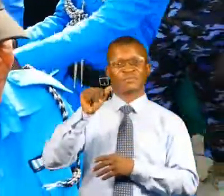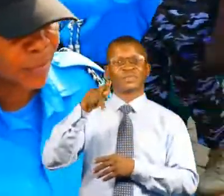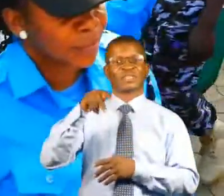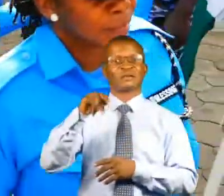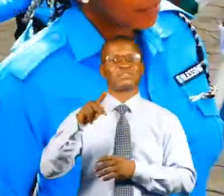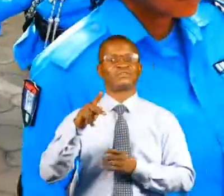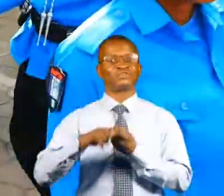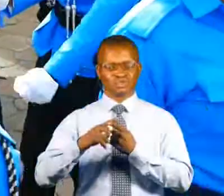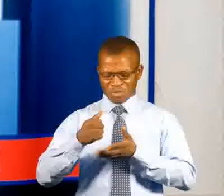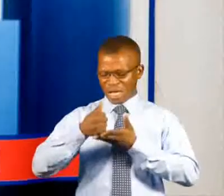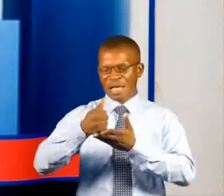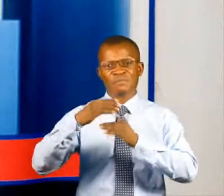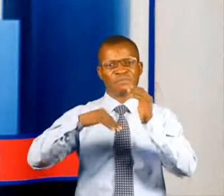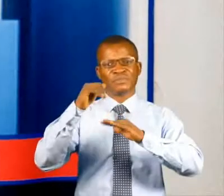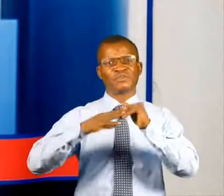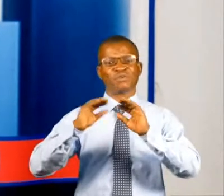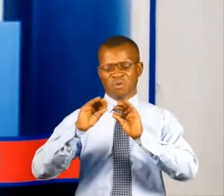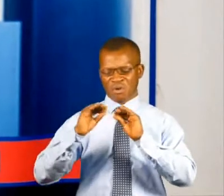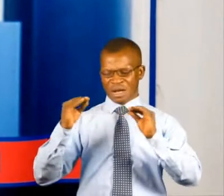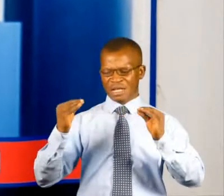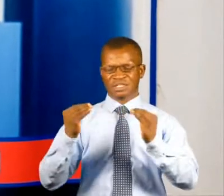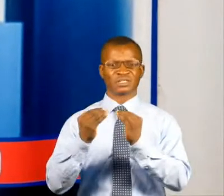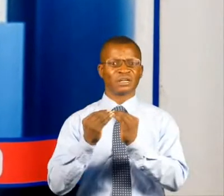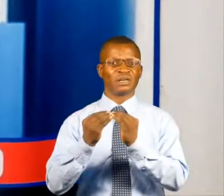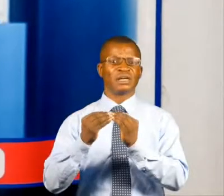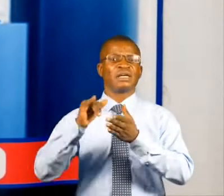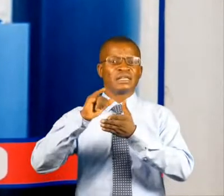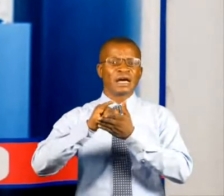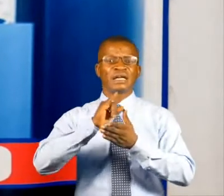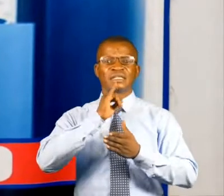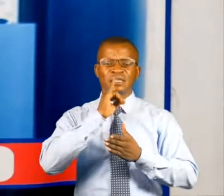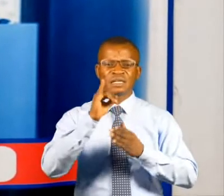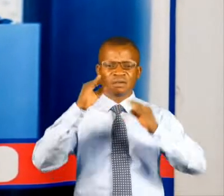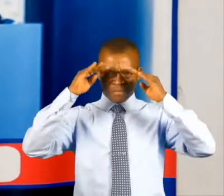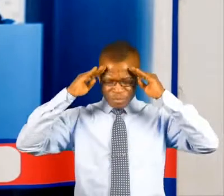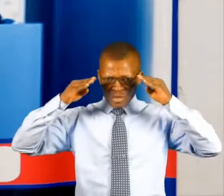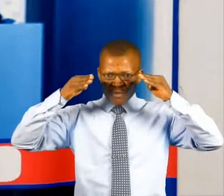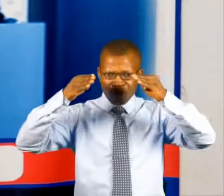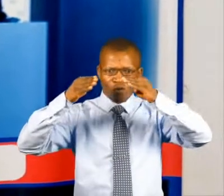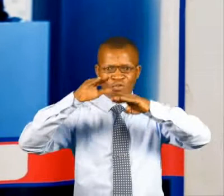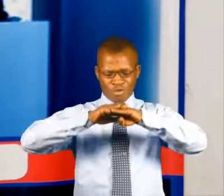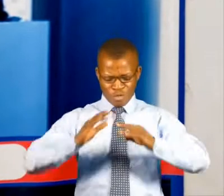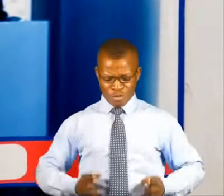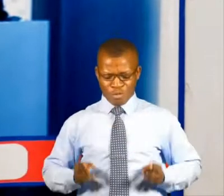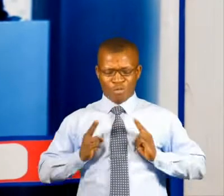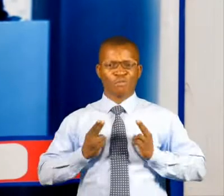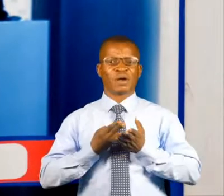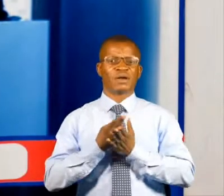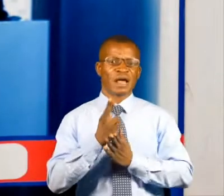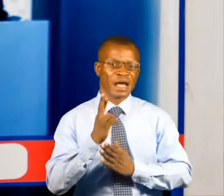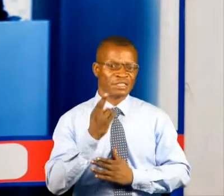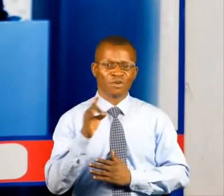in NAPTIP is to have build an agency that is focused on human rights